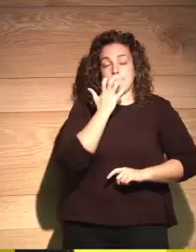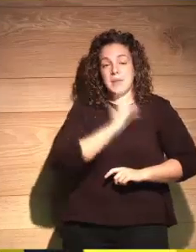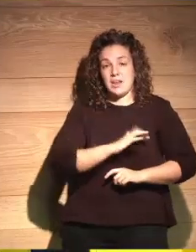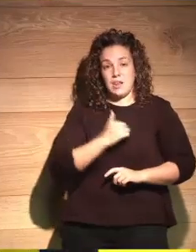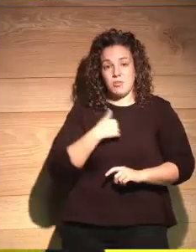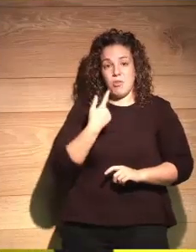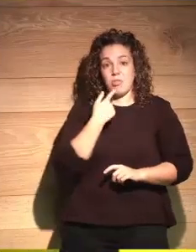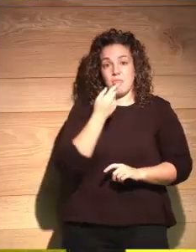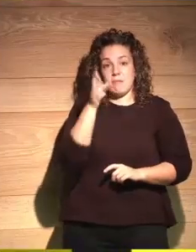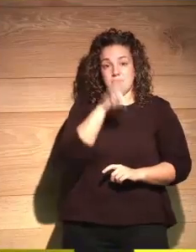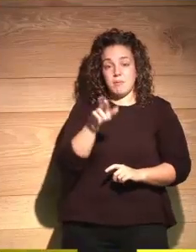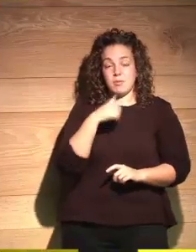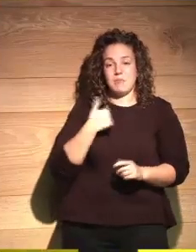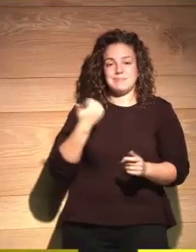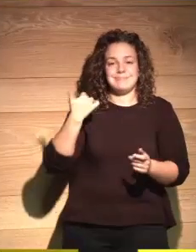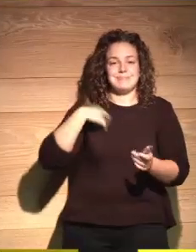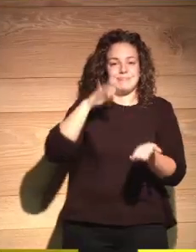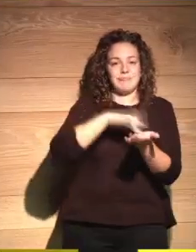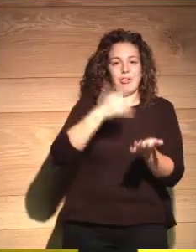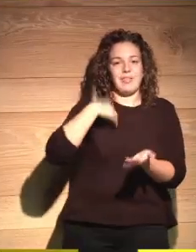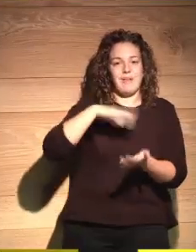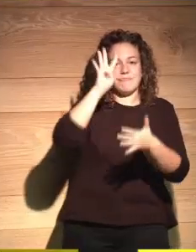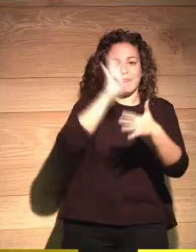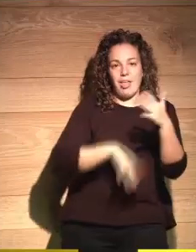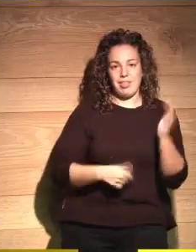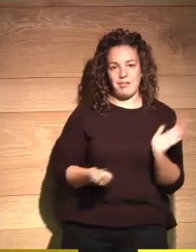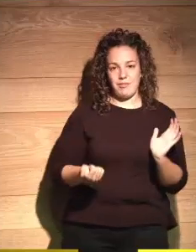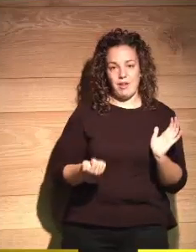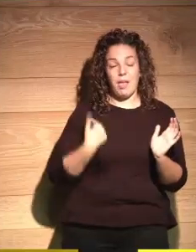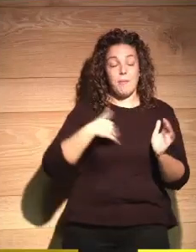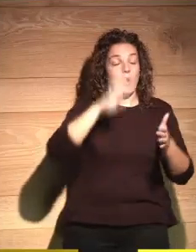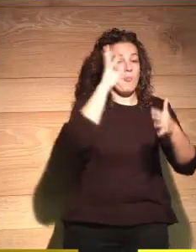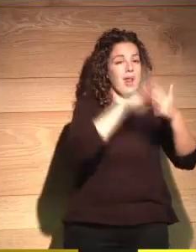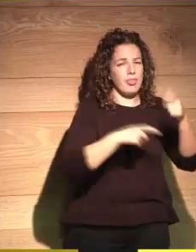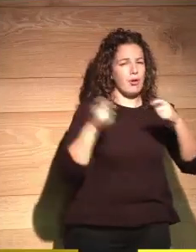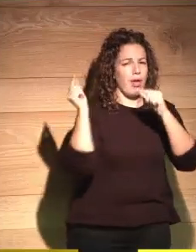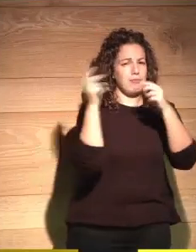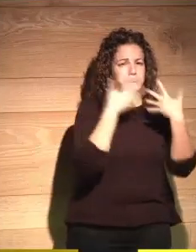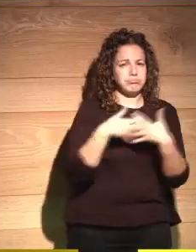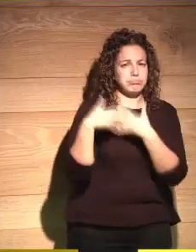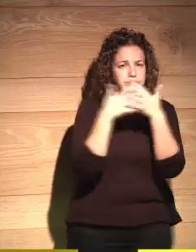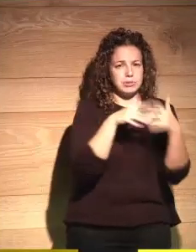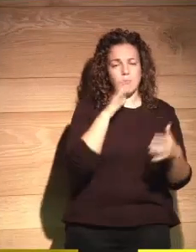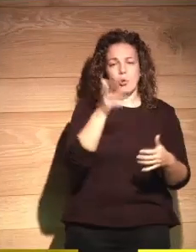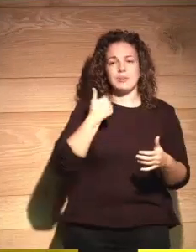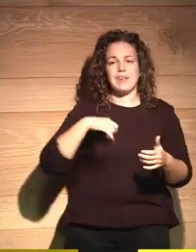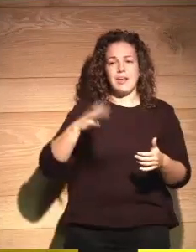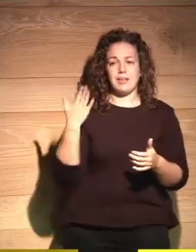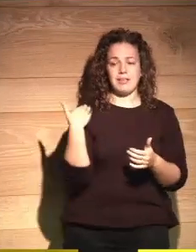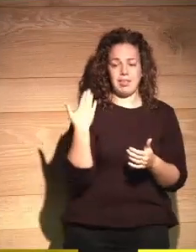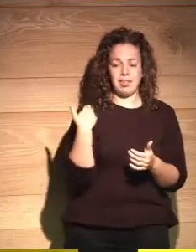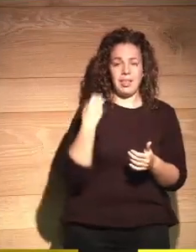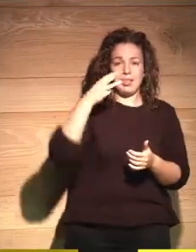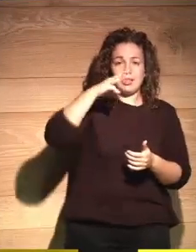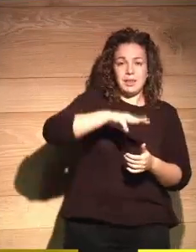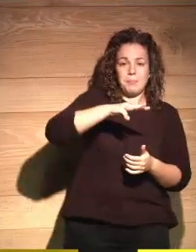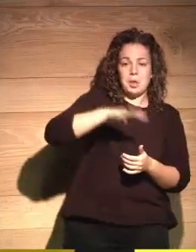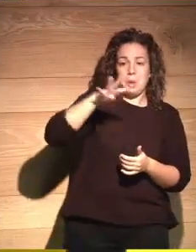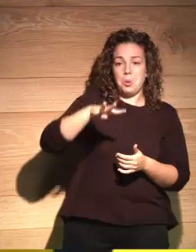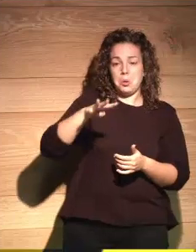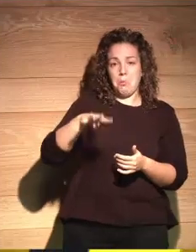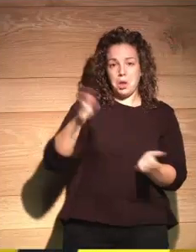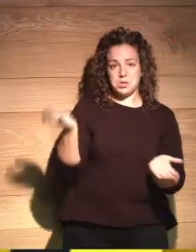really. And it also happened in Barcelona, as I said. But in Barcelona, there was some struggle, there were some